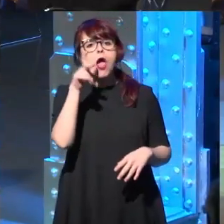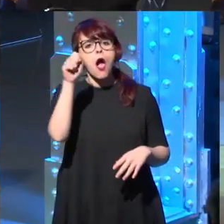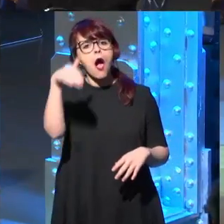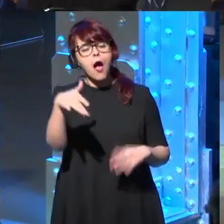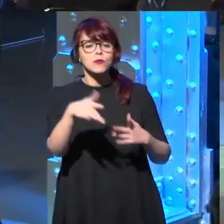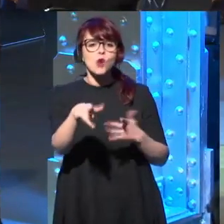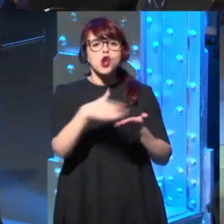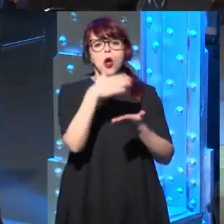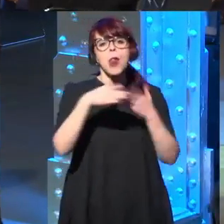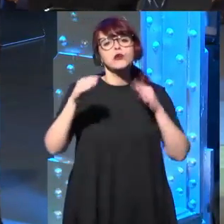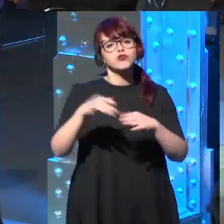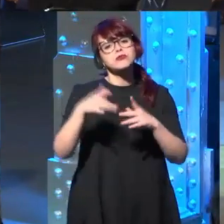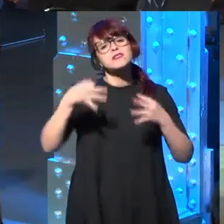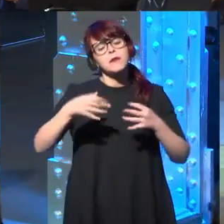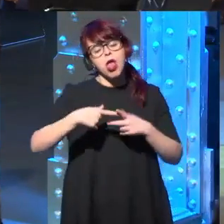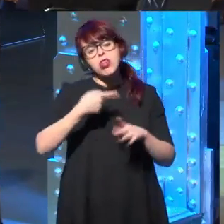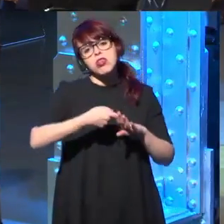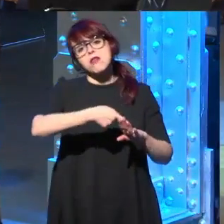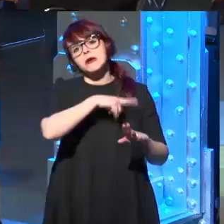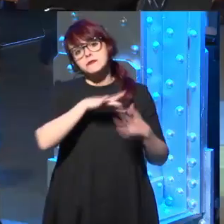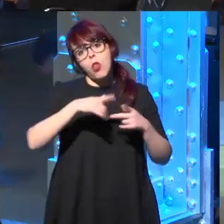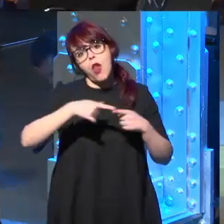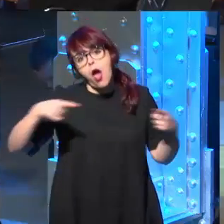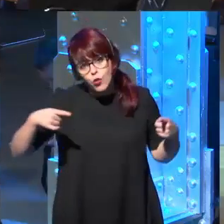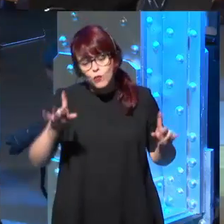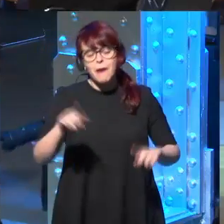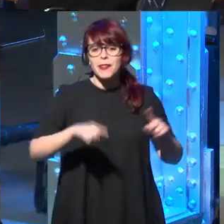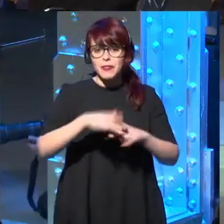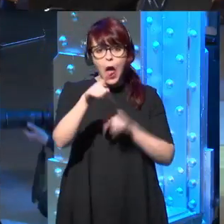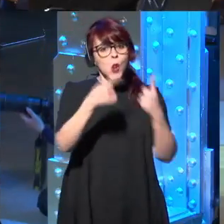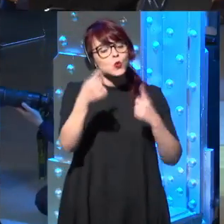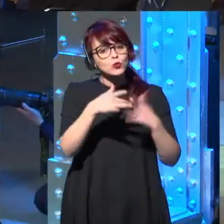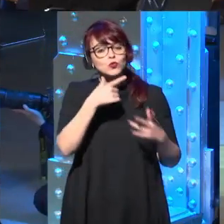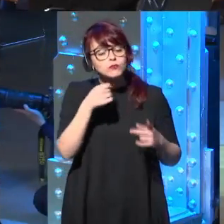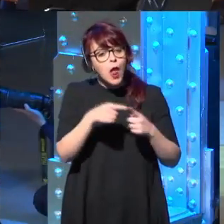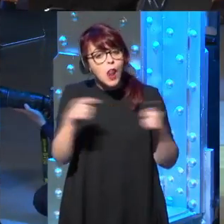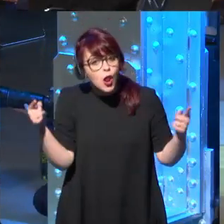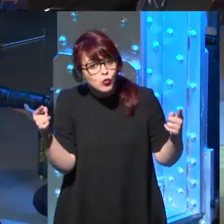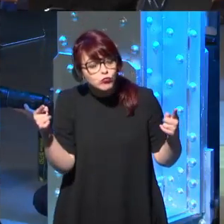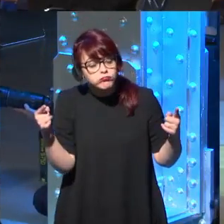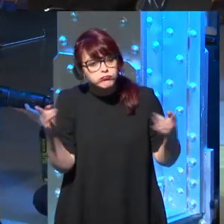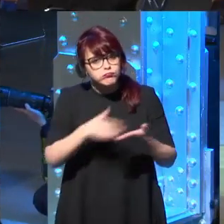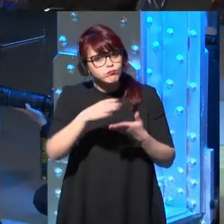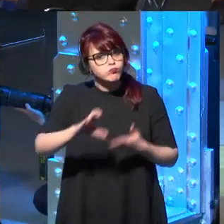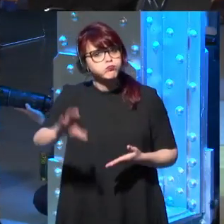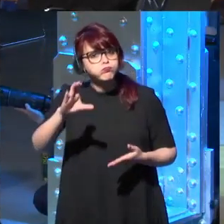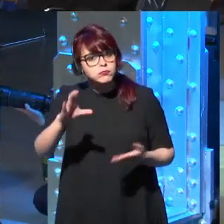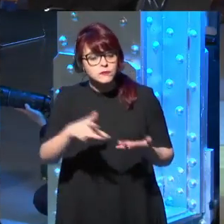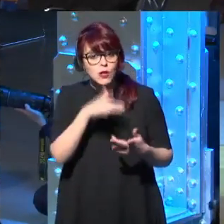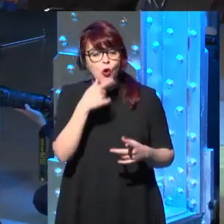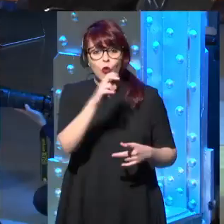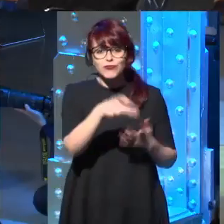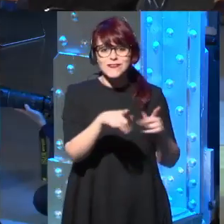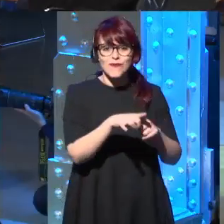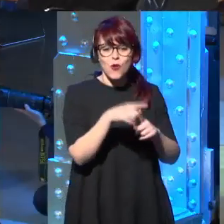kind of reactions to that. Some of my readers are happy about that, and some of them and I see this as a challenge,